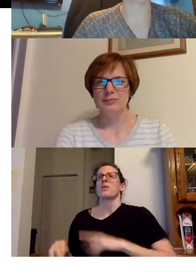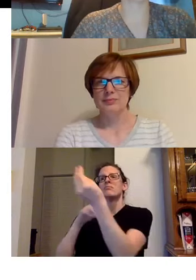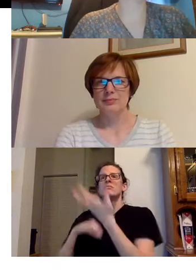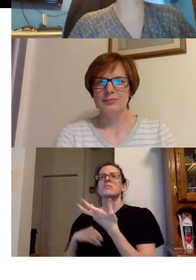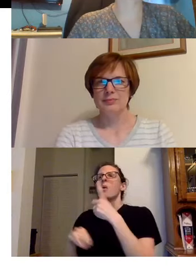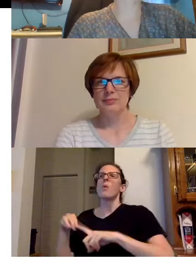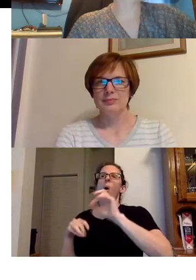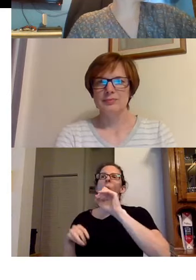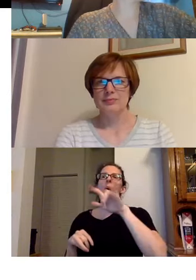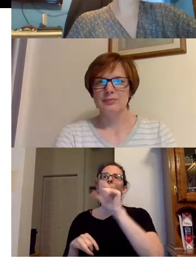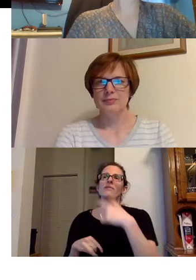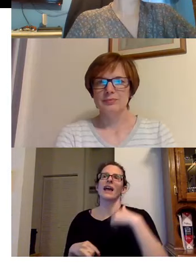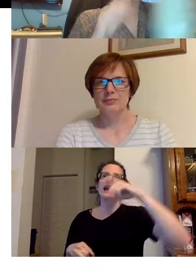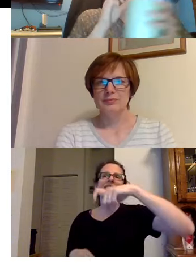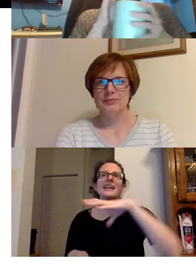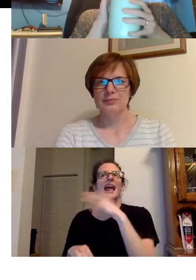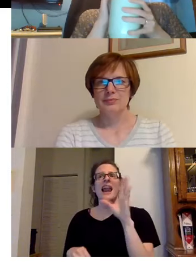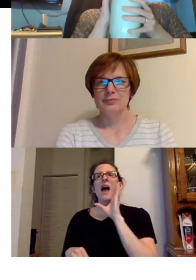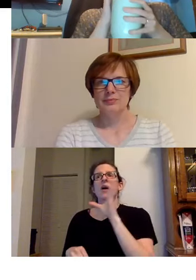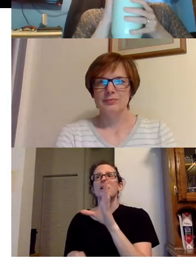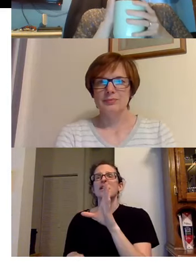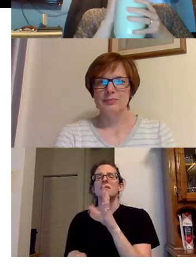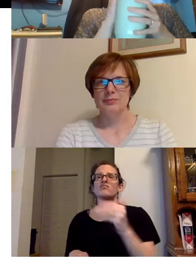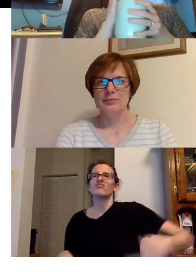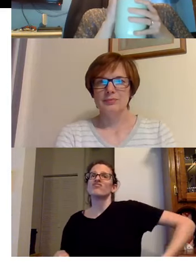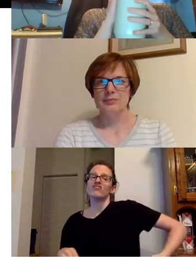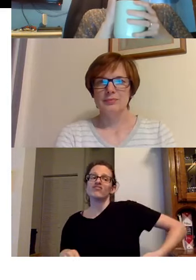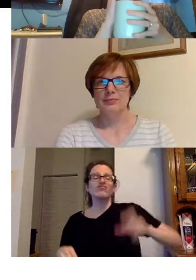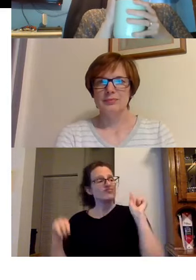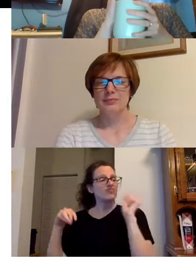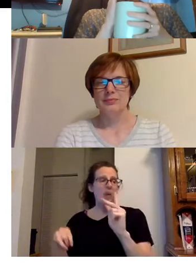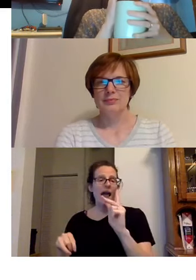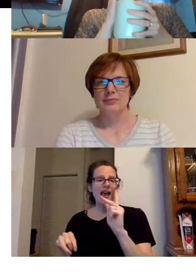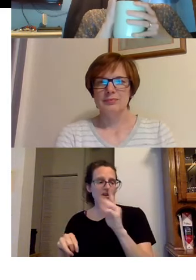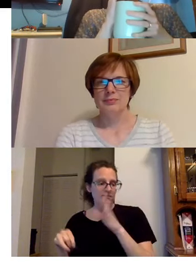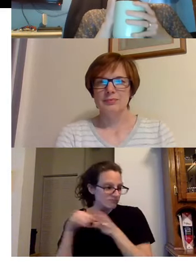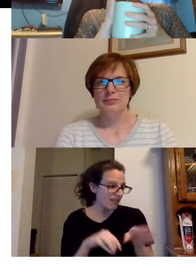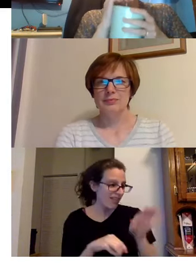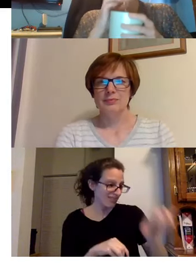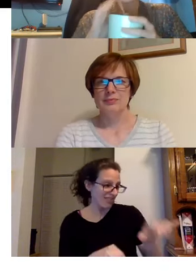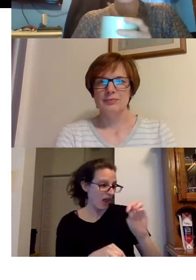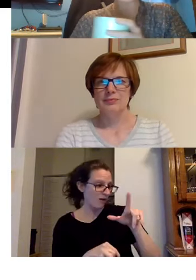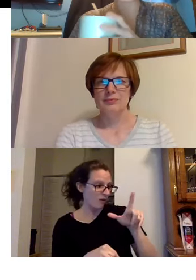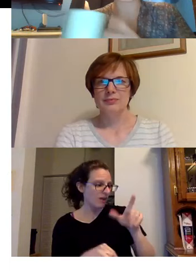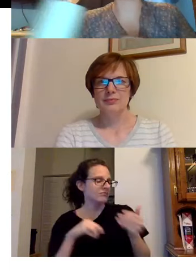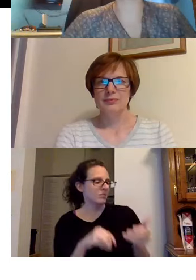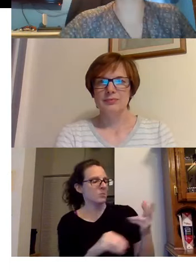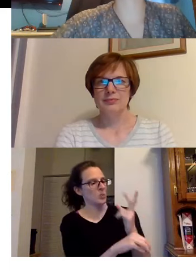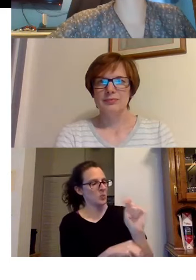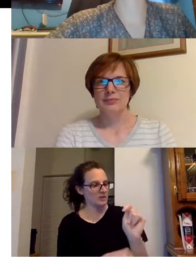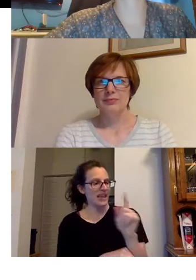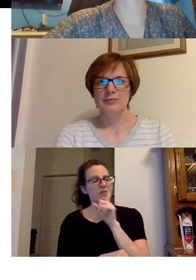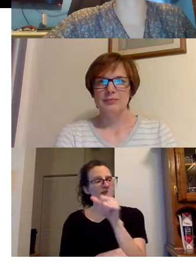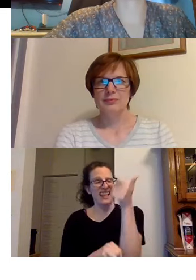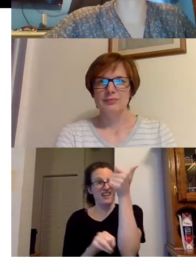might need. And then I will just feel that gut feeling like I'm being pulled to something, and I will use it. And almost every